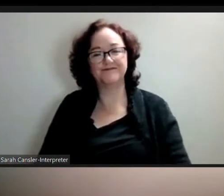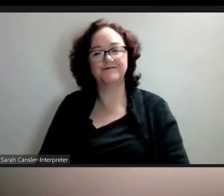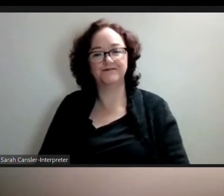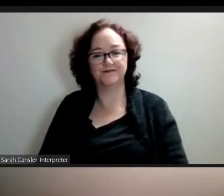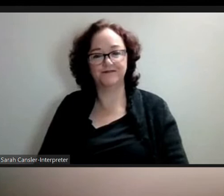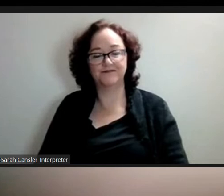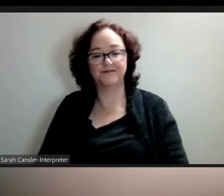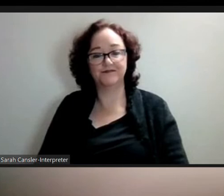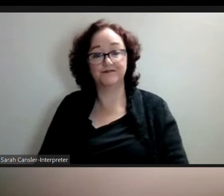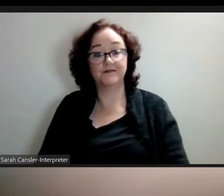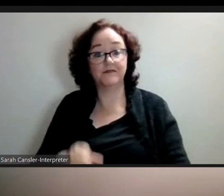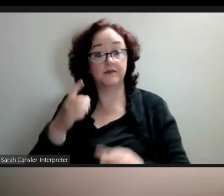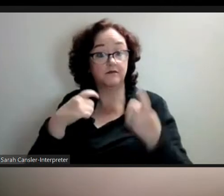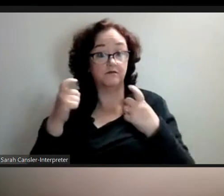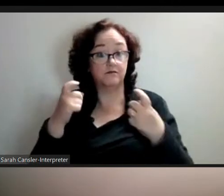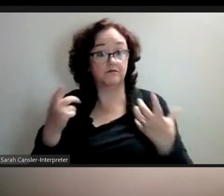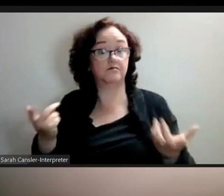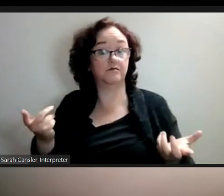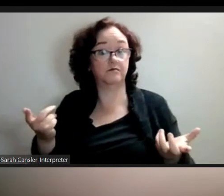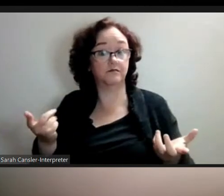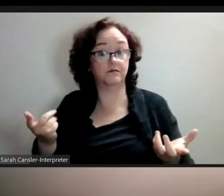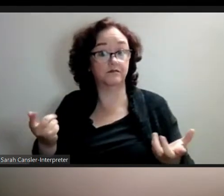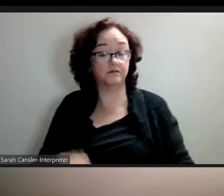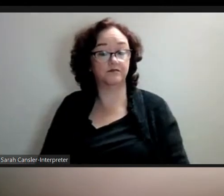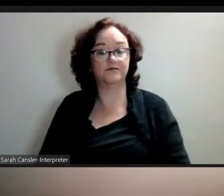Any other questions for me?